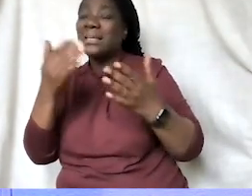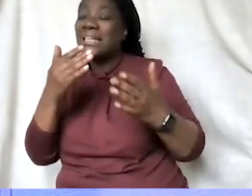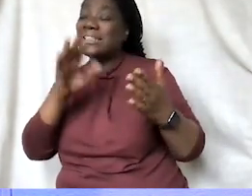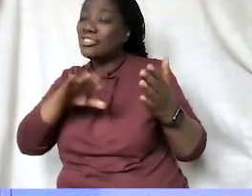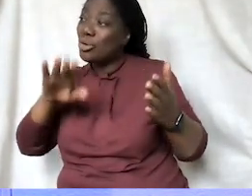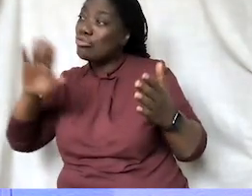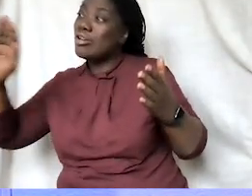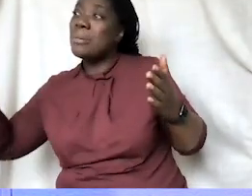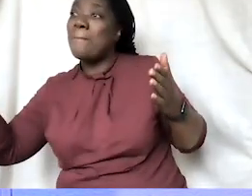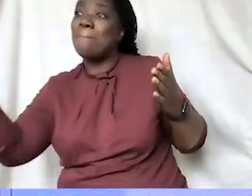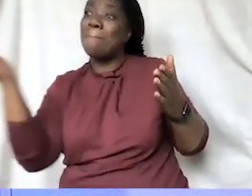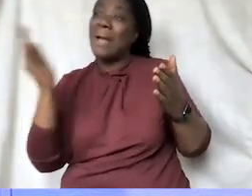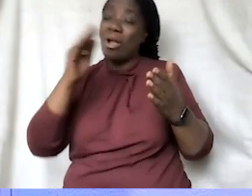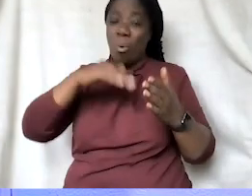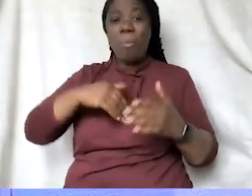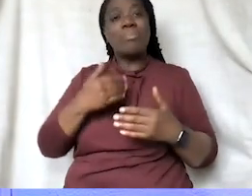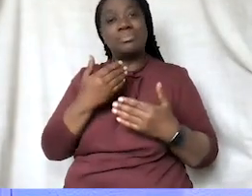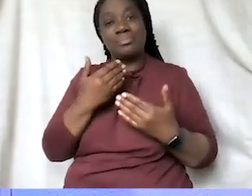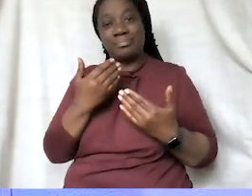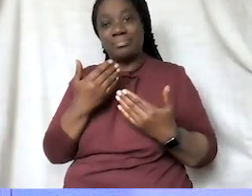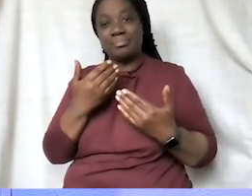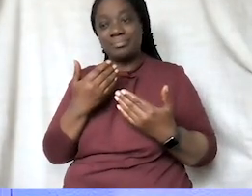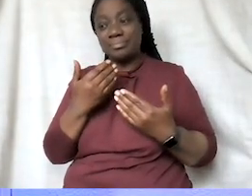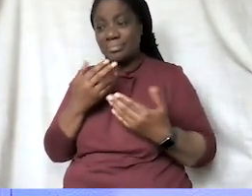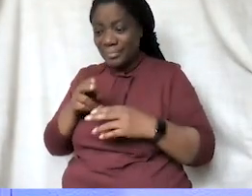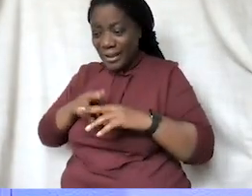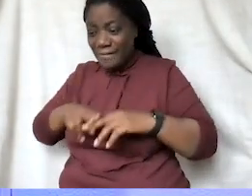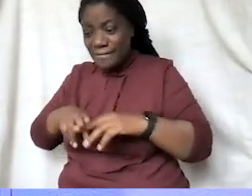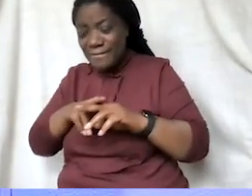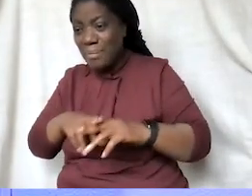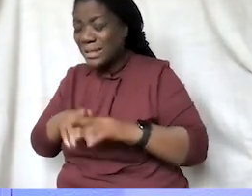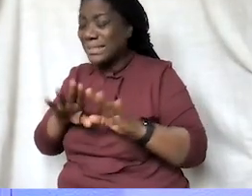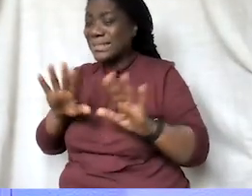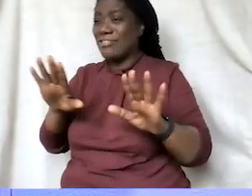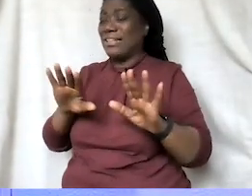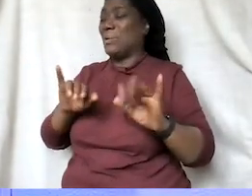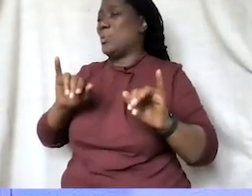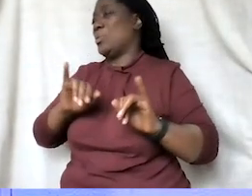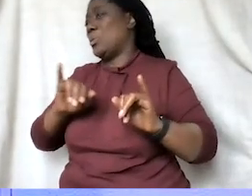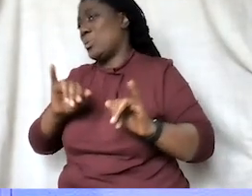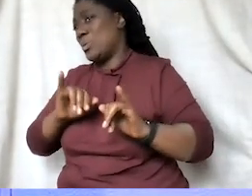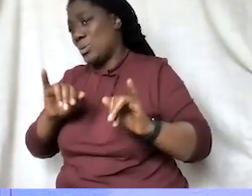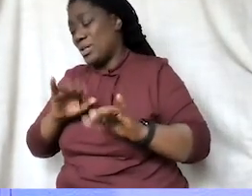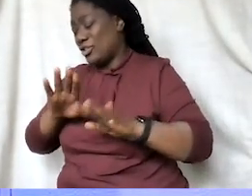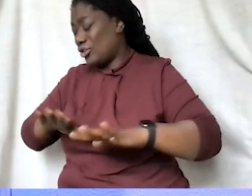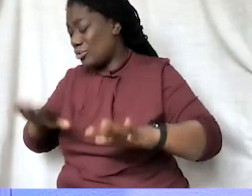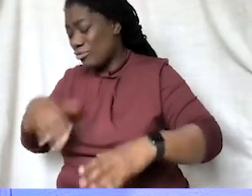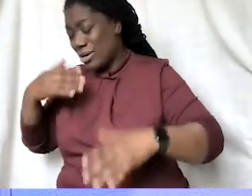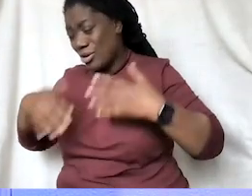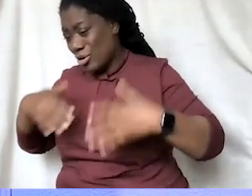wayward children back home. There are families that are on the rocks tonight. Children are